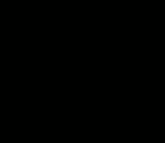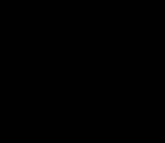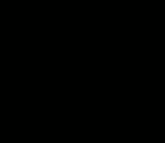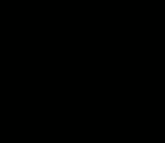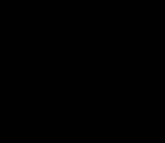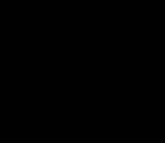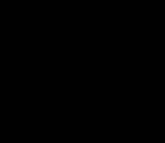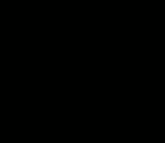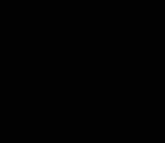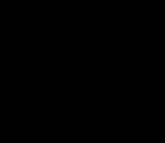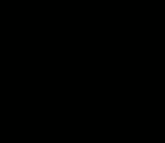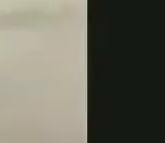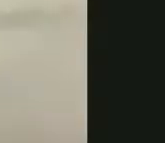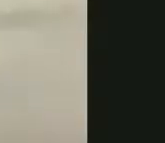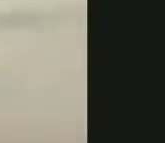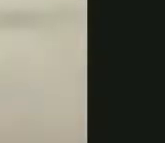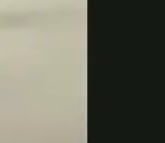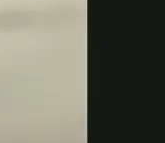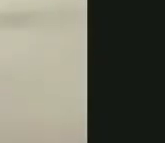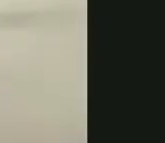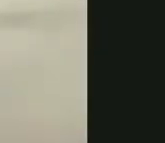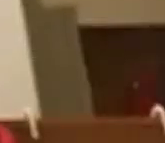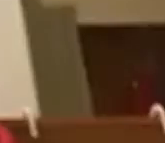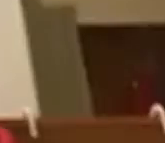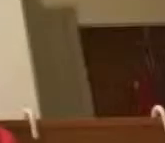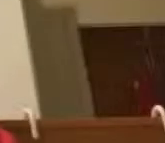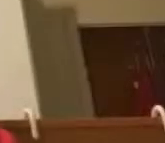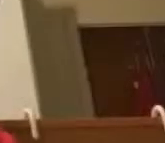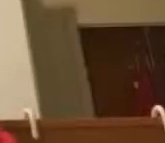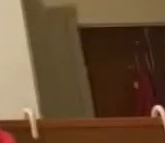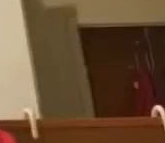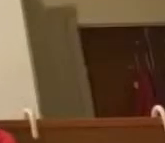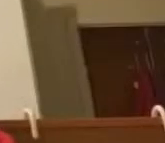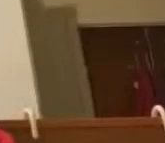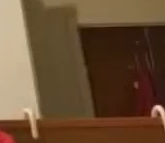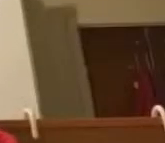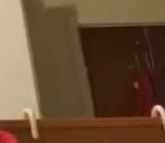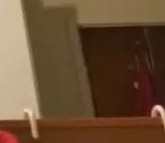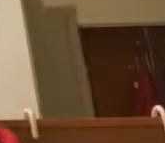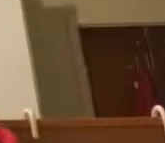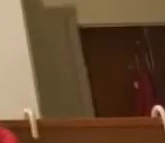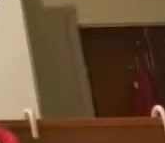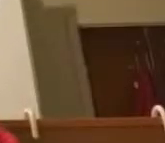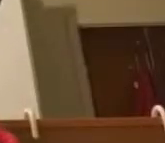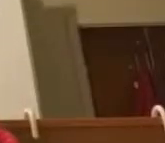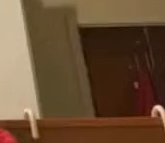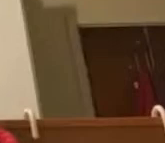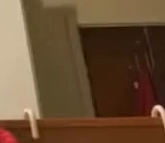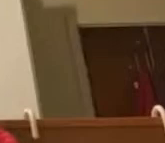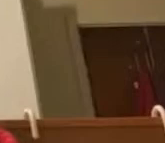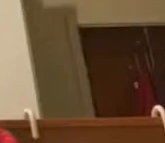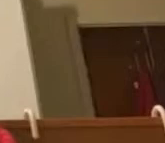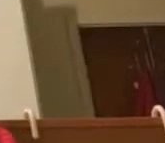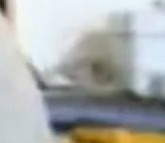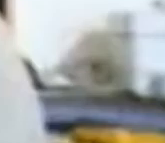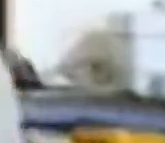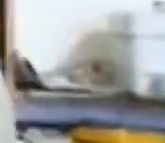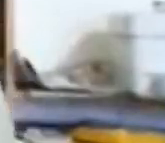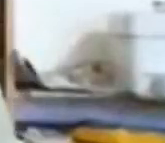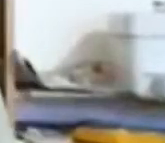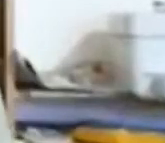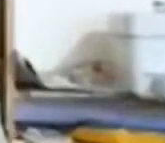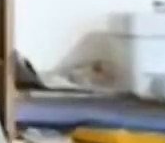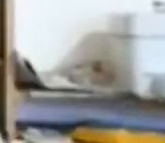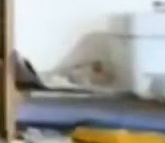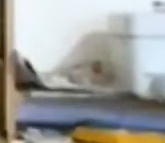touch life. Let your word indeed become flesh. La bronda babe kaduri anda rokotobo shata